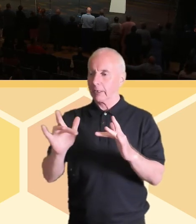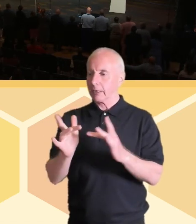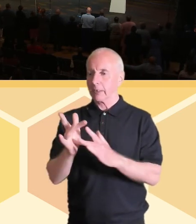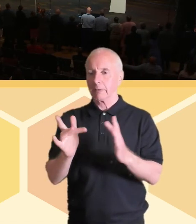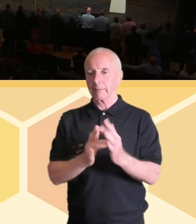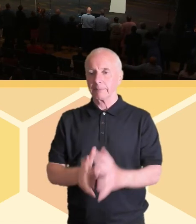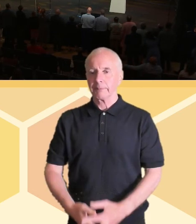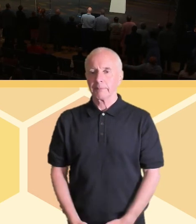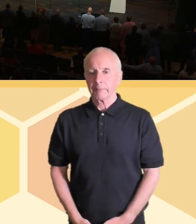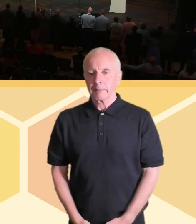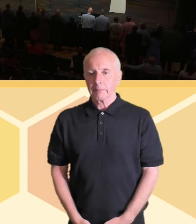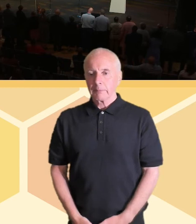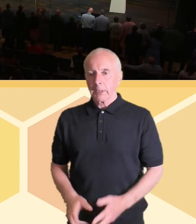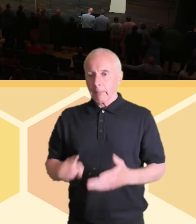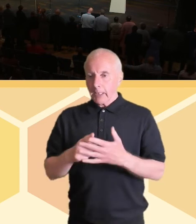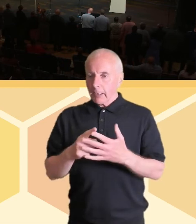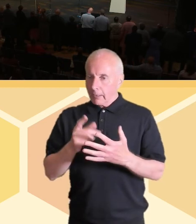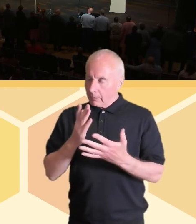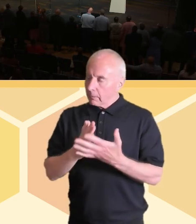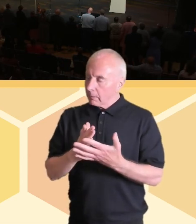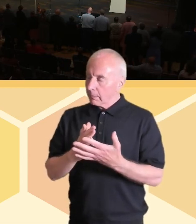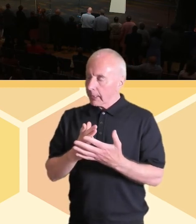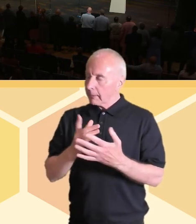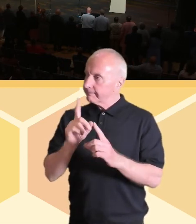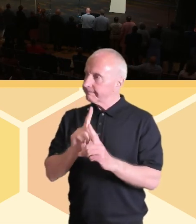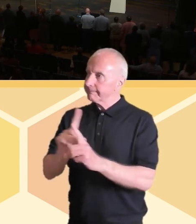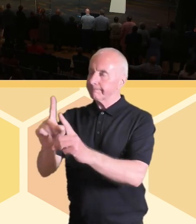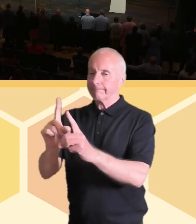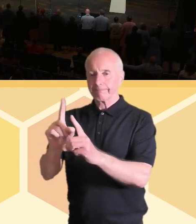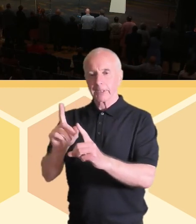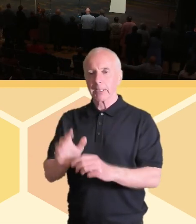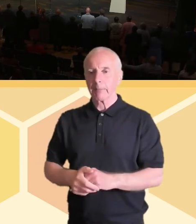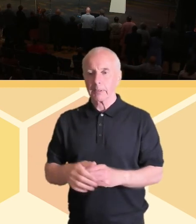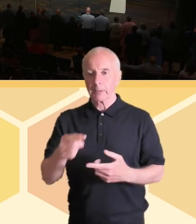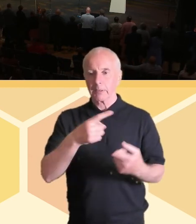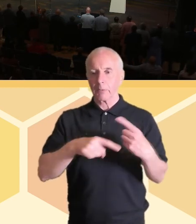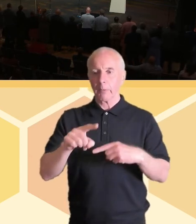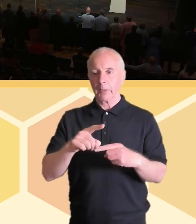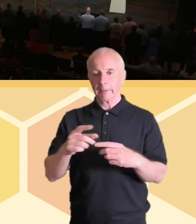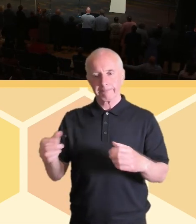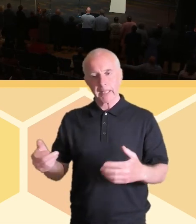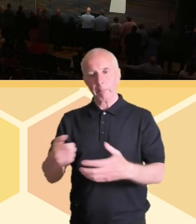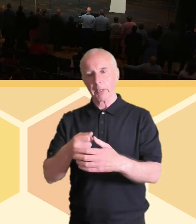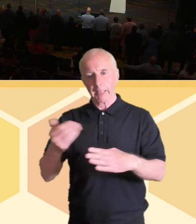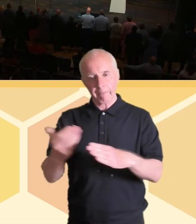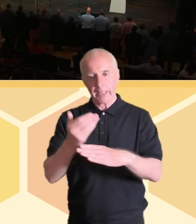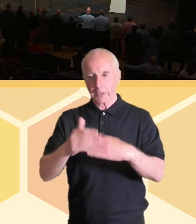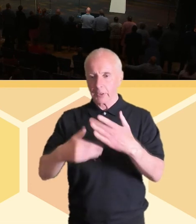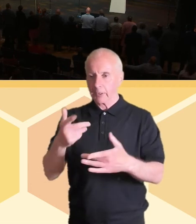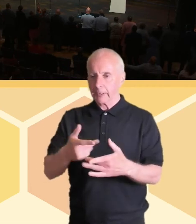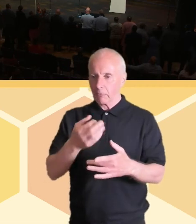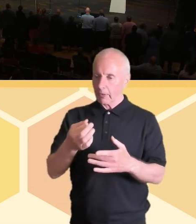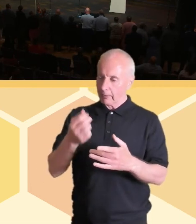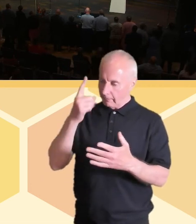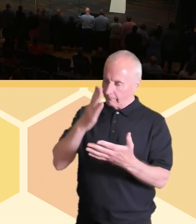Being serious about discipleship. We will embrace adventure and risk-taking faith in